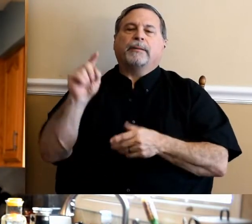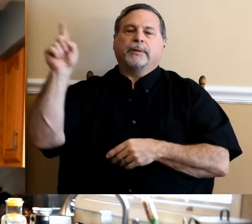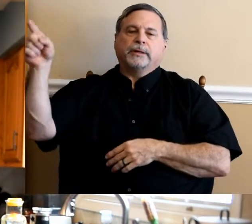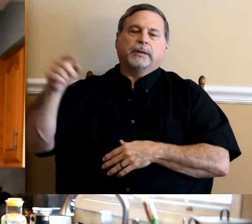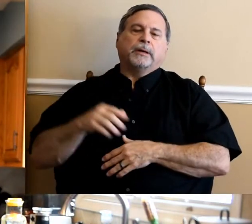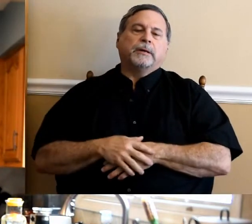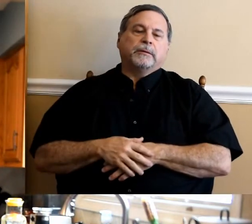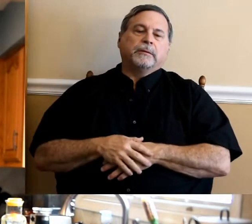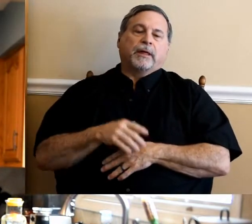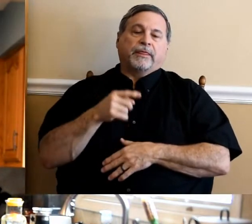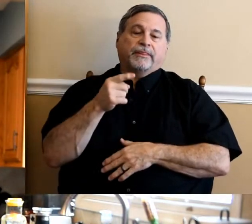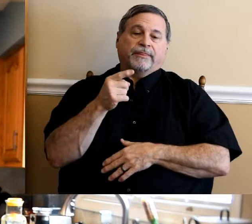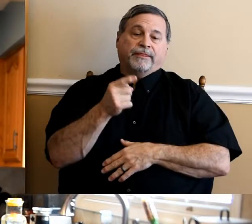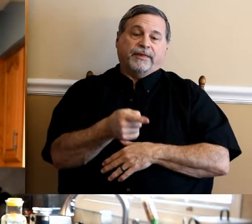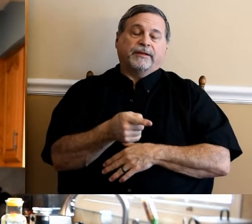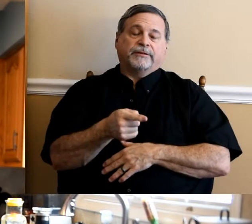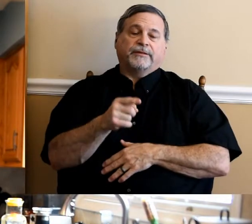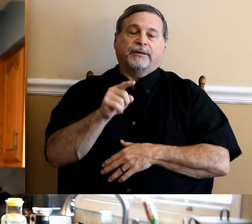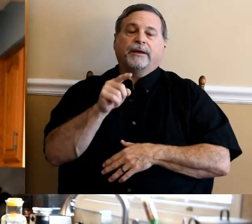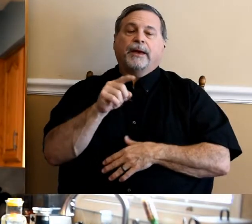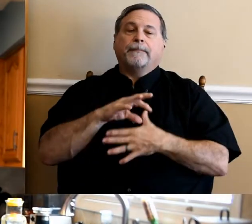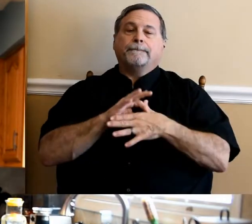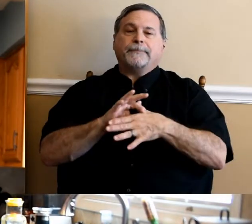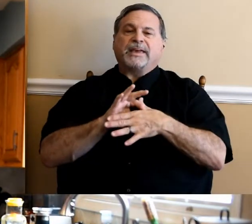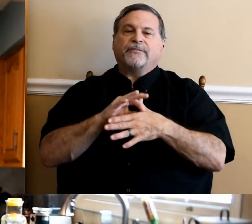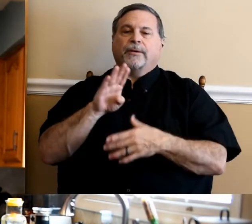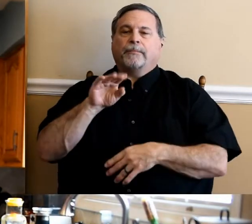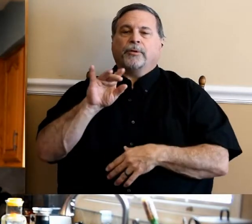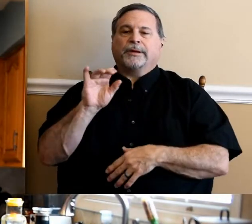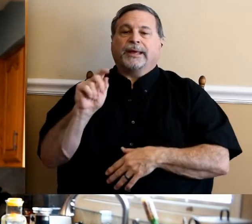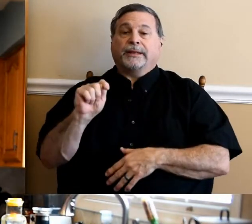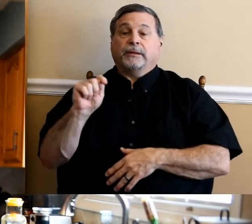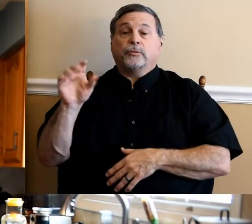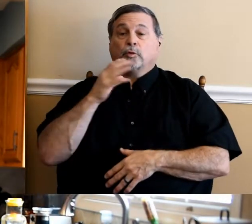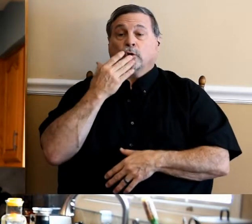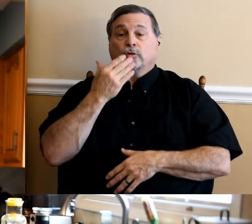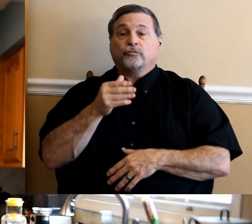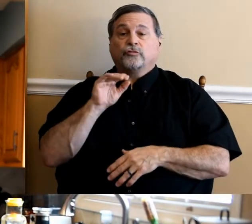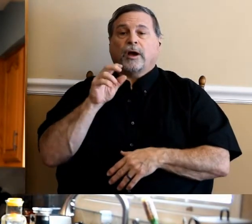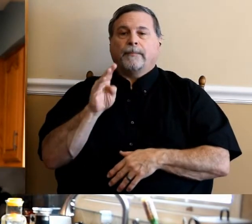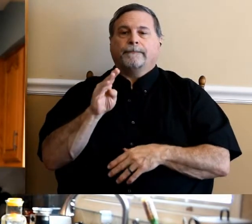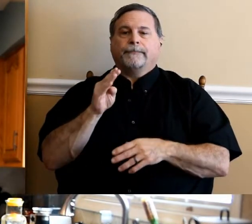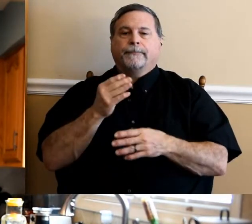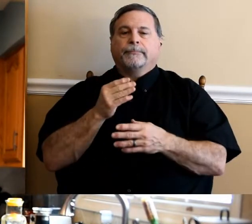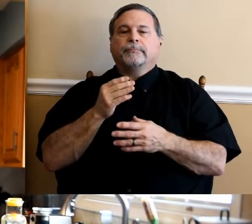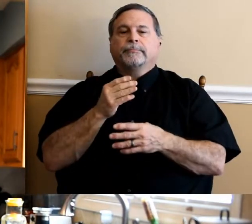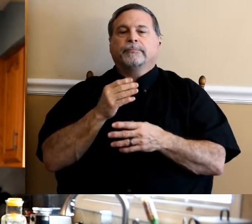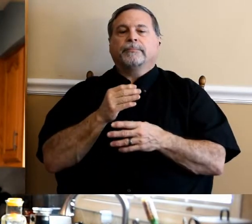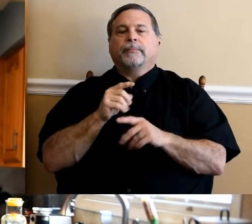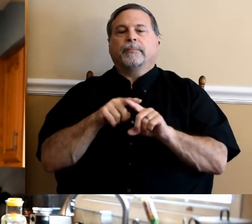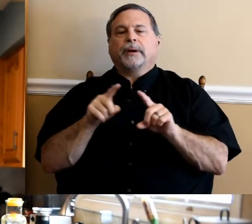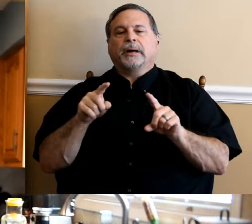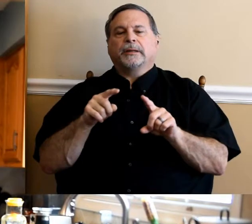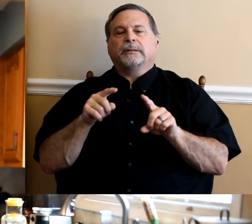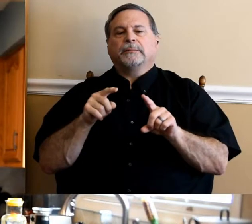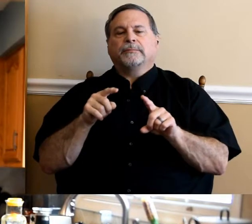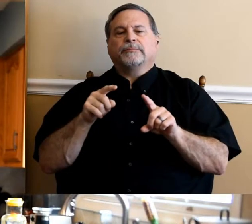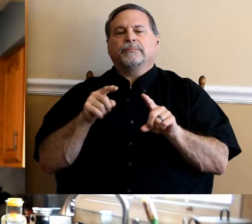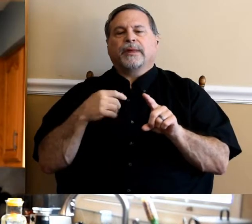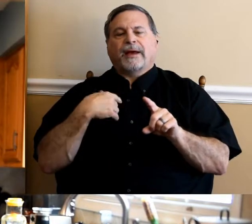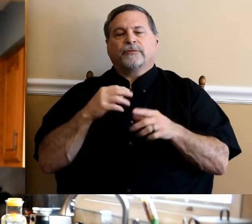briskets there. This is a beef brisket. They do a pretty good job in getting their briskets, but I will